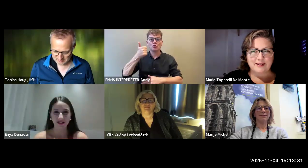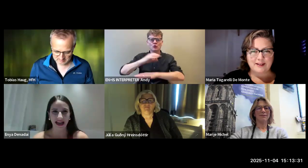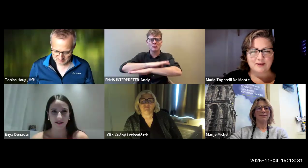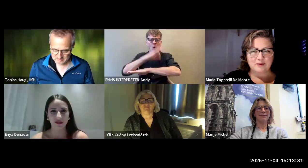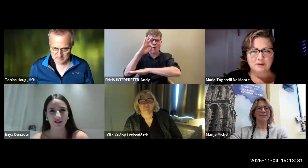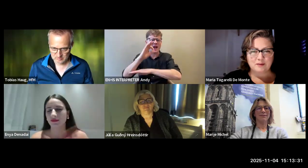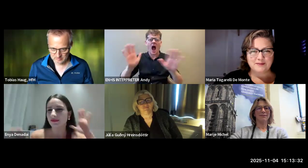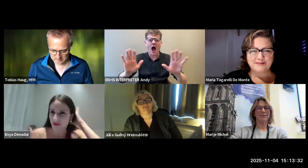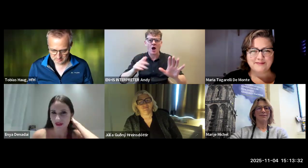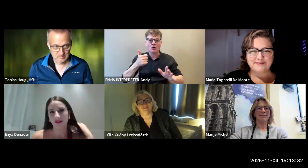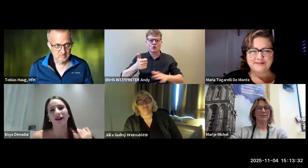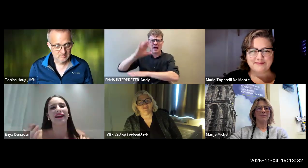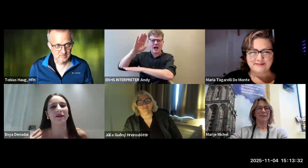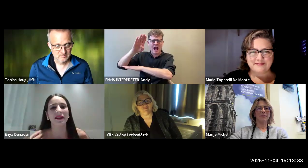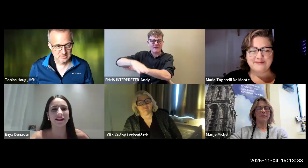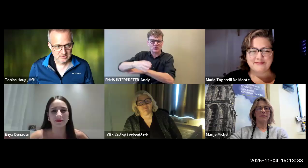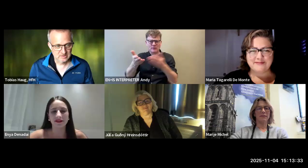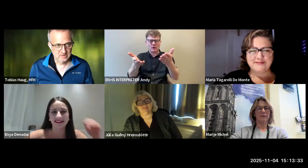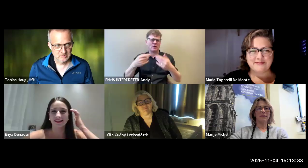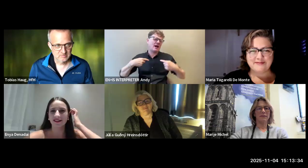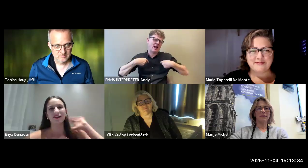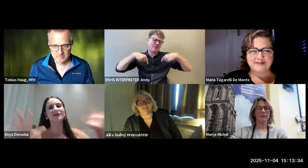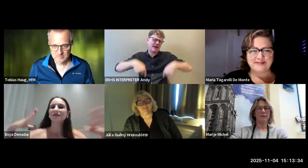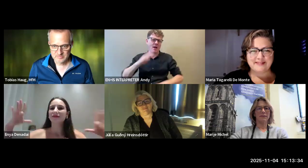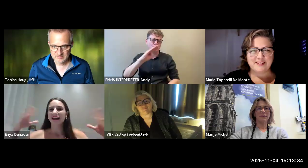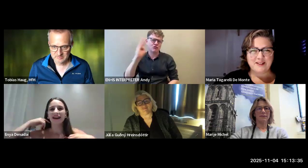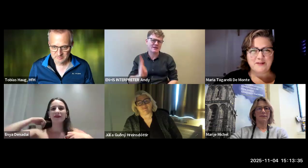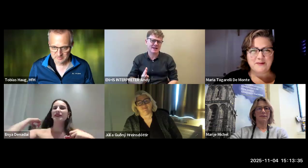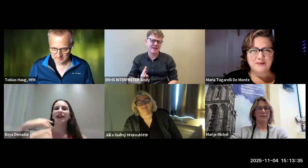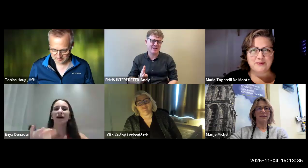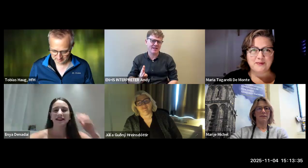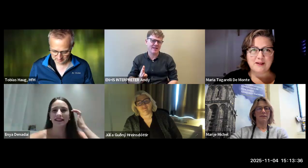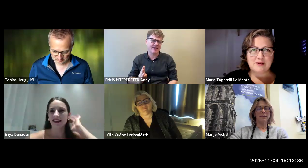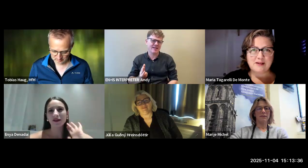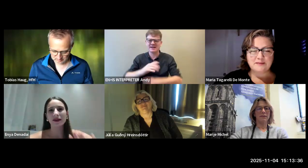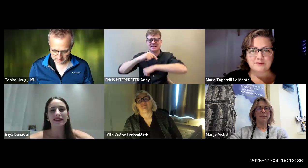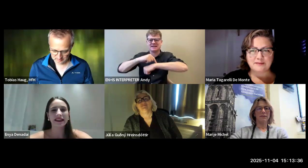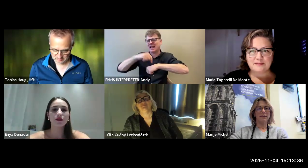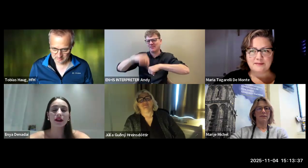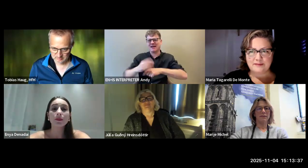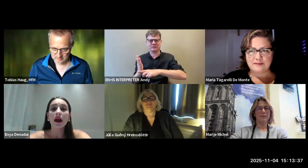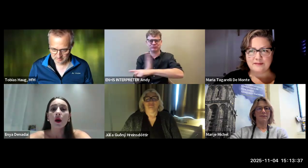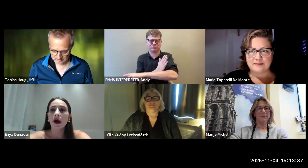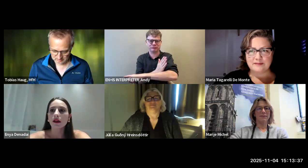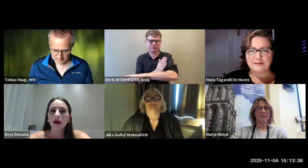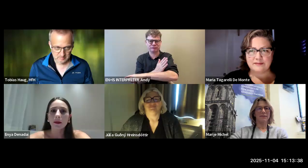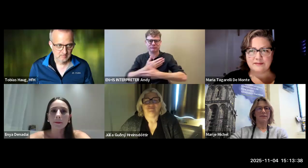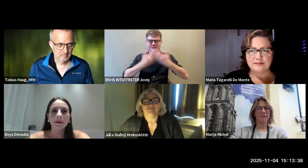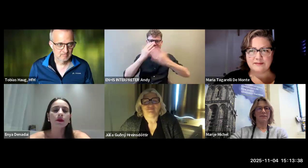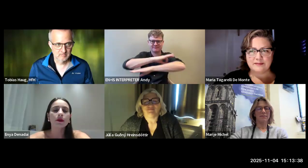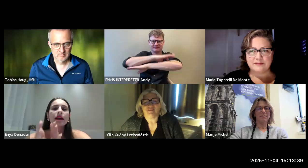it's good afternoon for you, right? I'm here in Brazil, so the time is a little bit different.